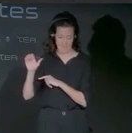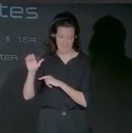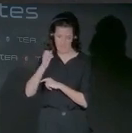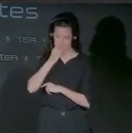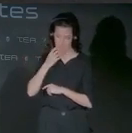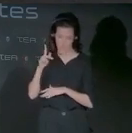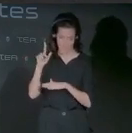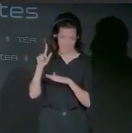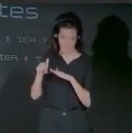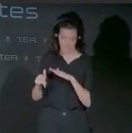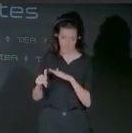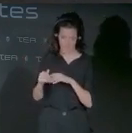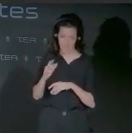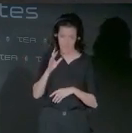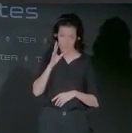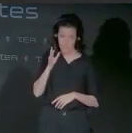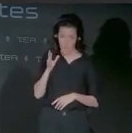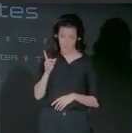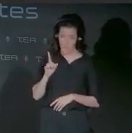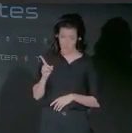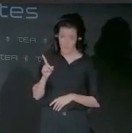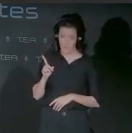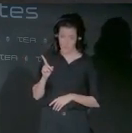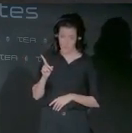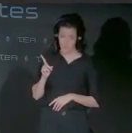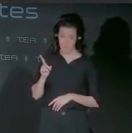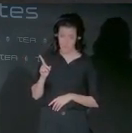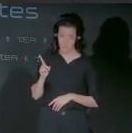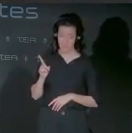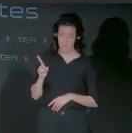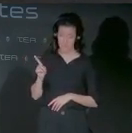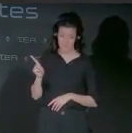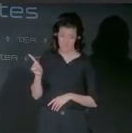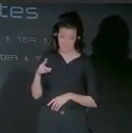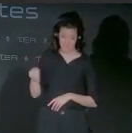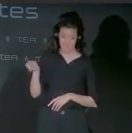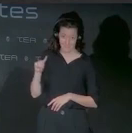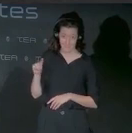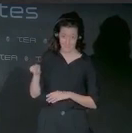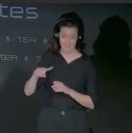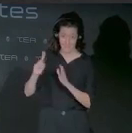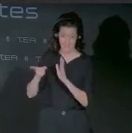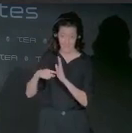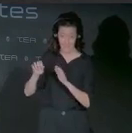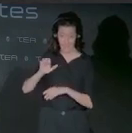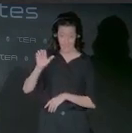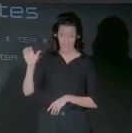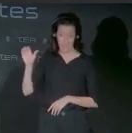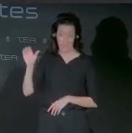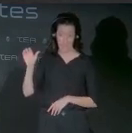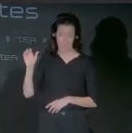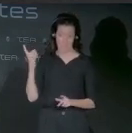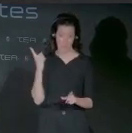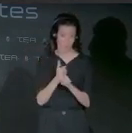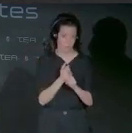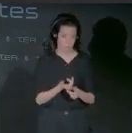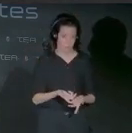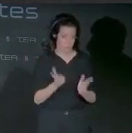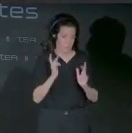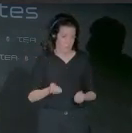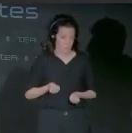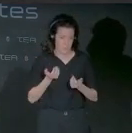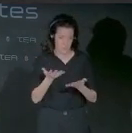commercial success, and freedom of expression. So I think there is lots to do also within that